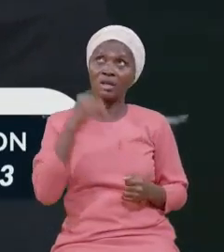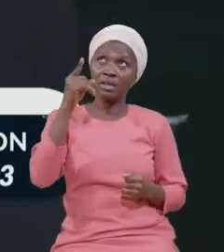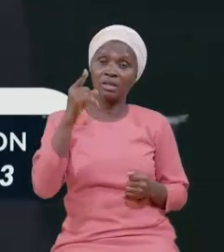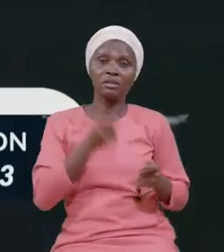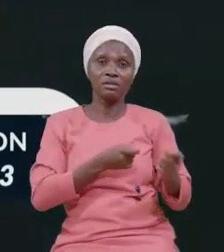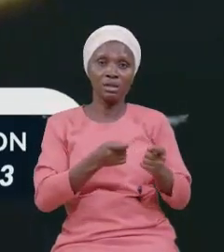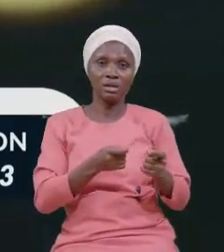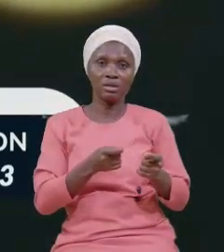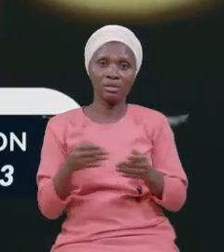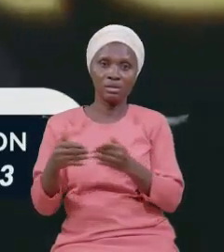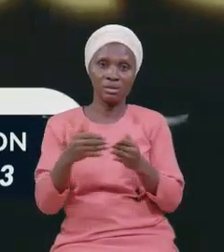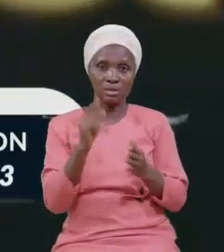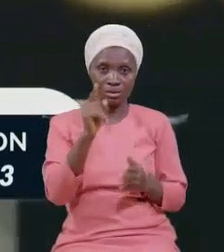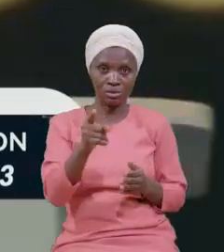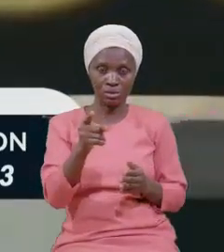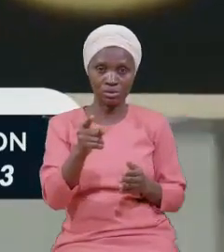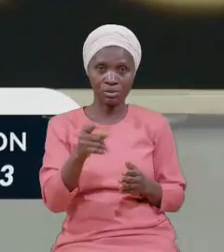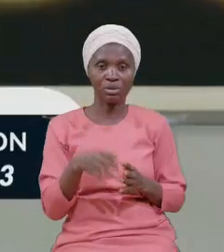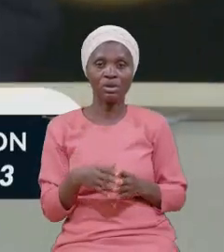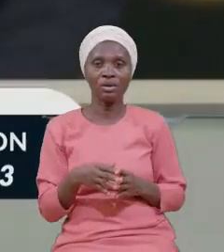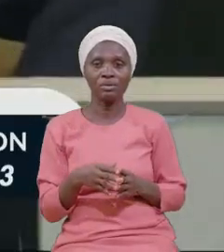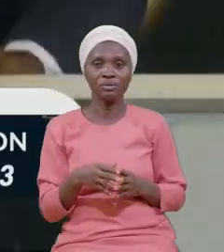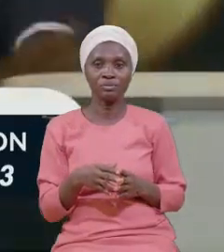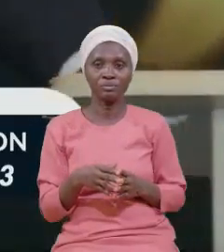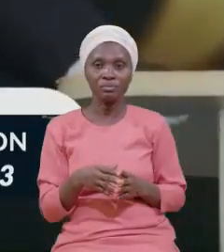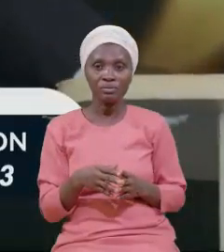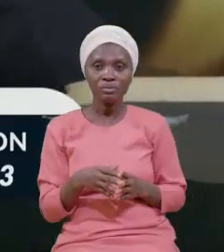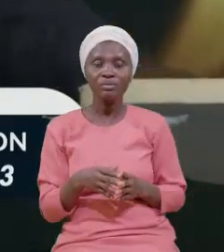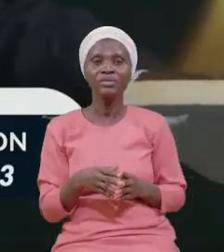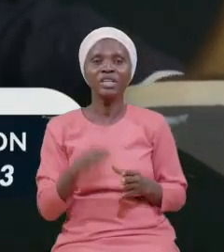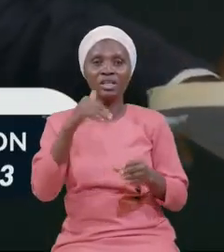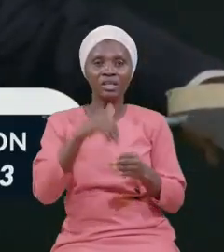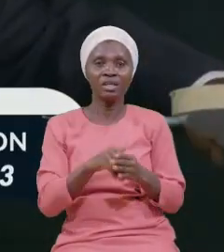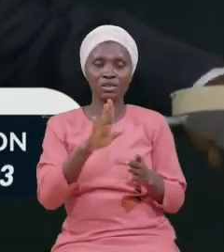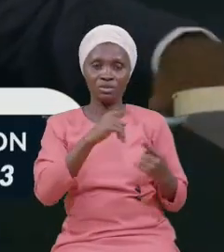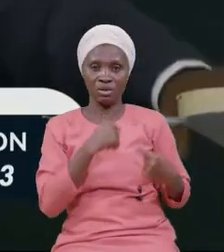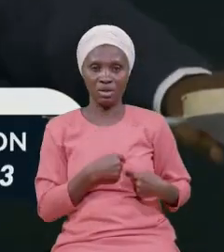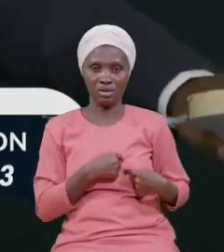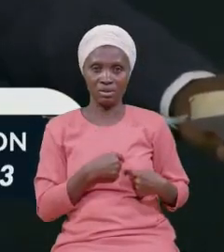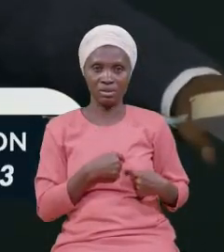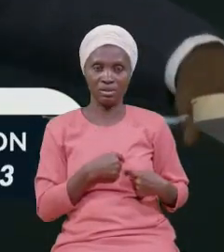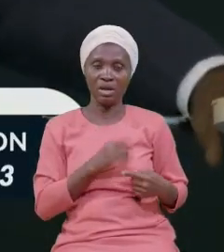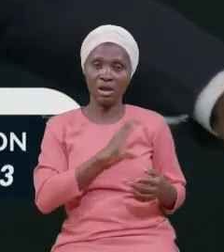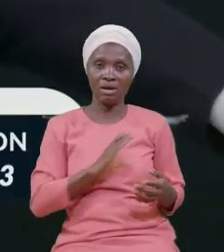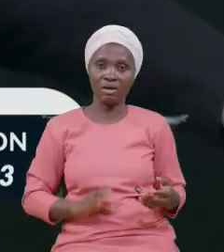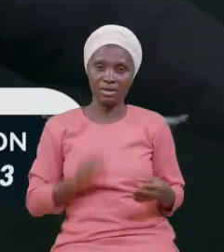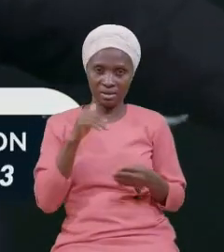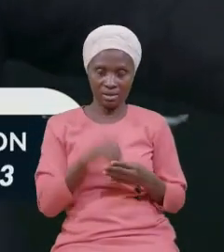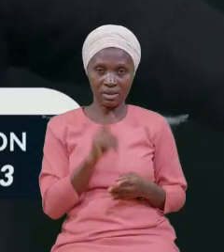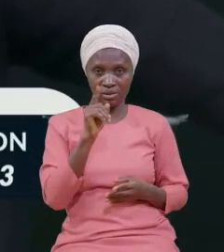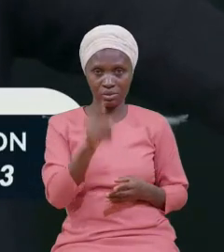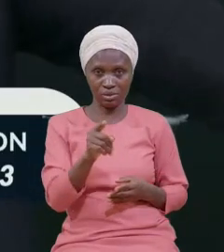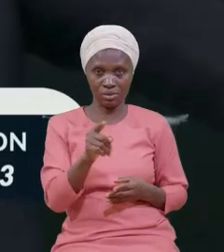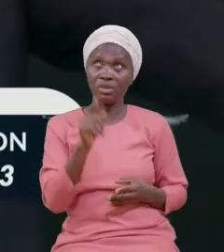from the heart, from your spirit, from the inside, Christ in you is the